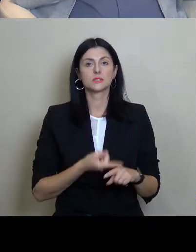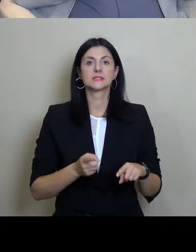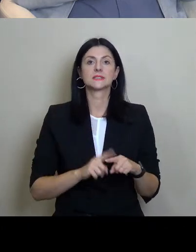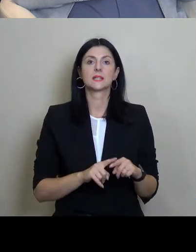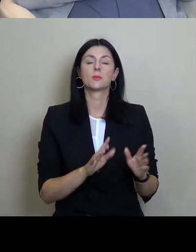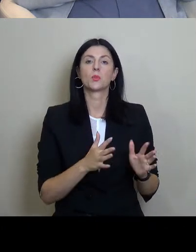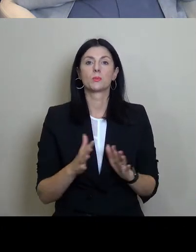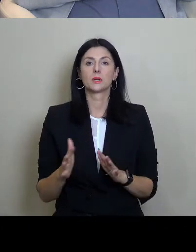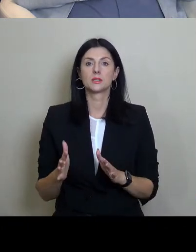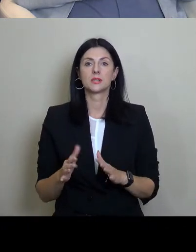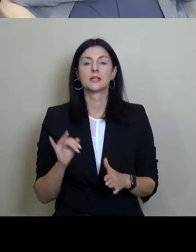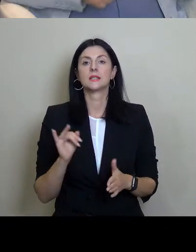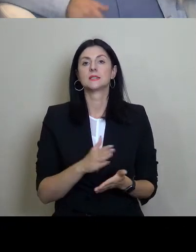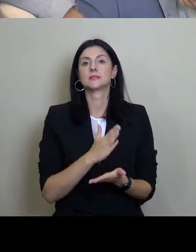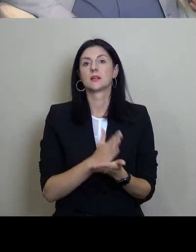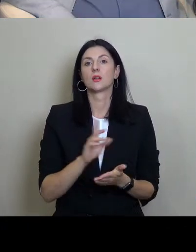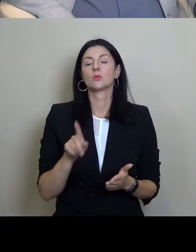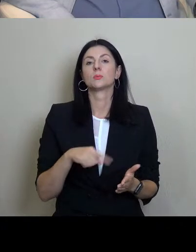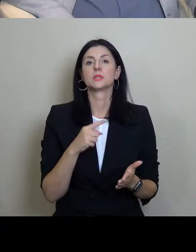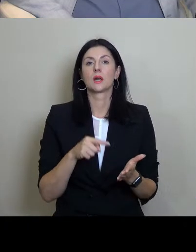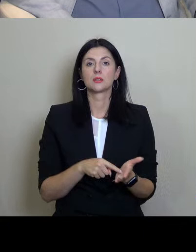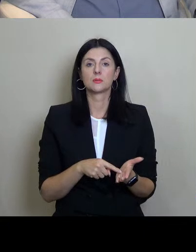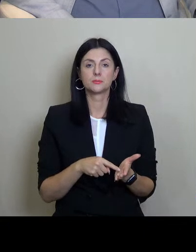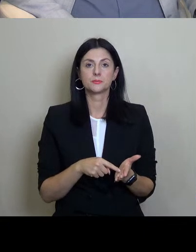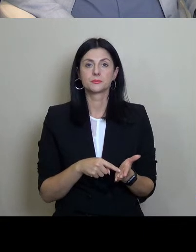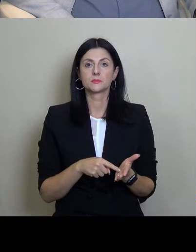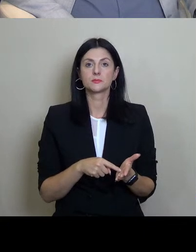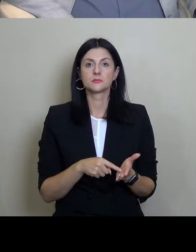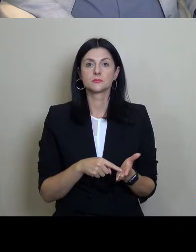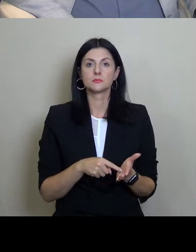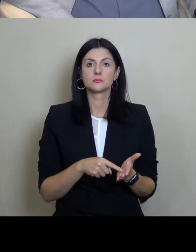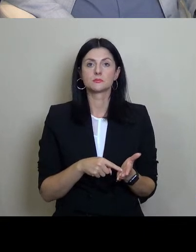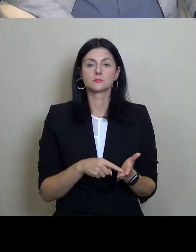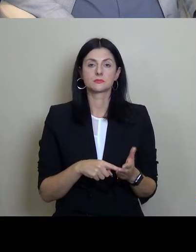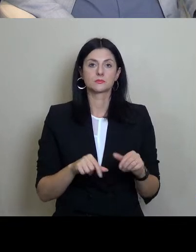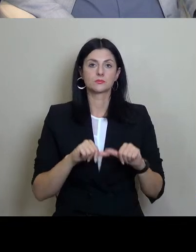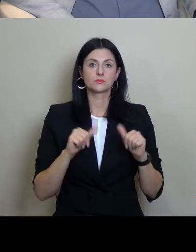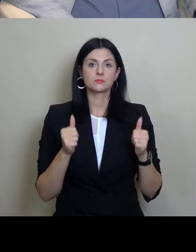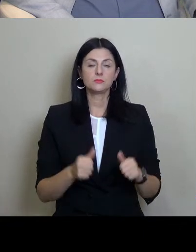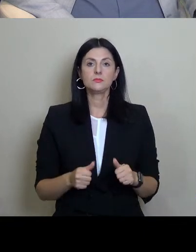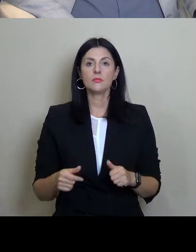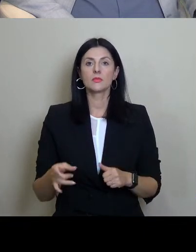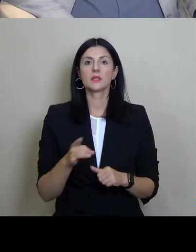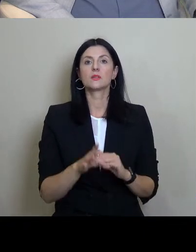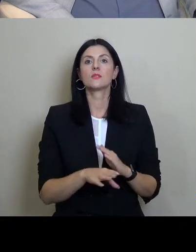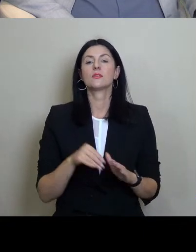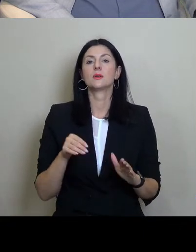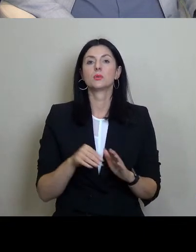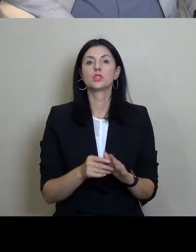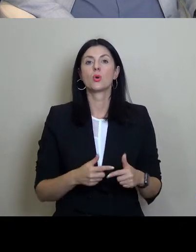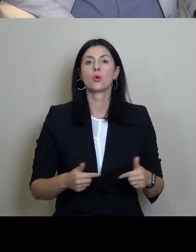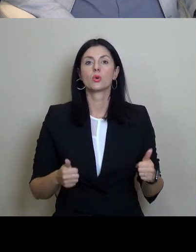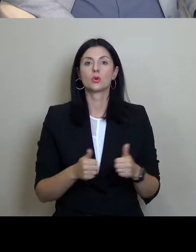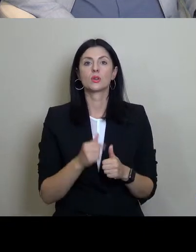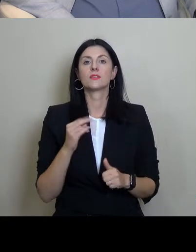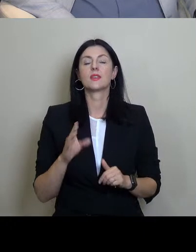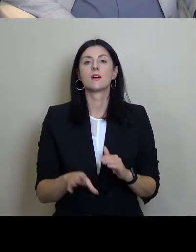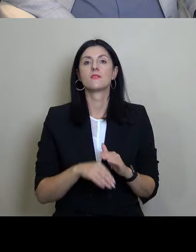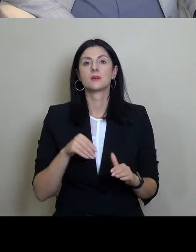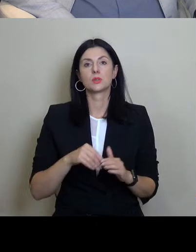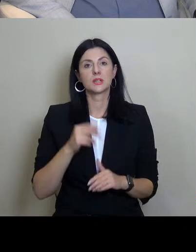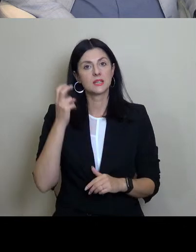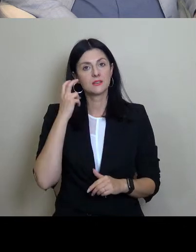given this scene, we have a question question of shaping territorial